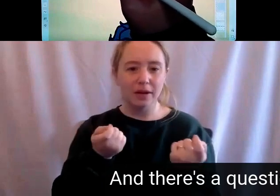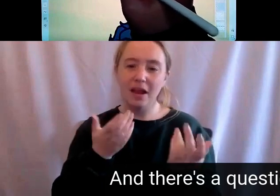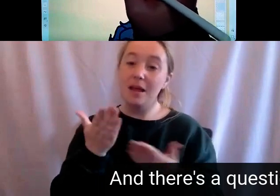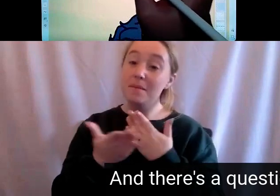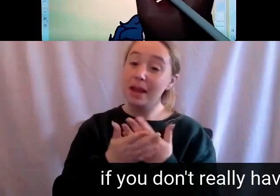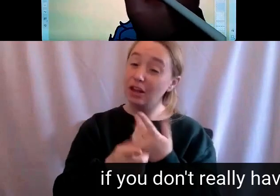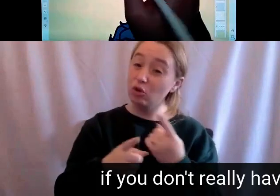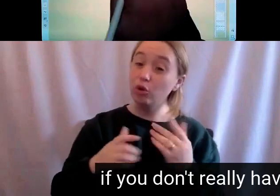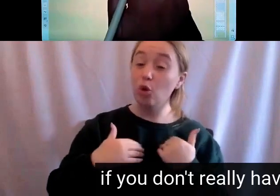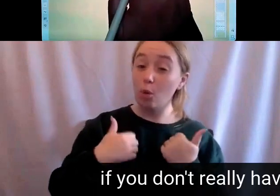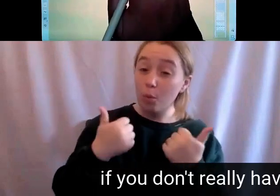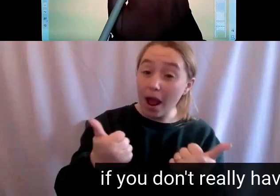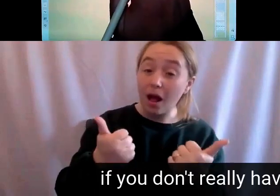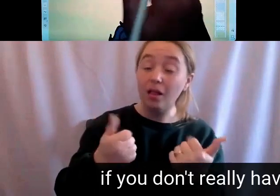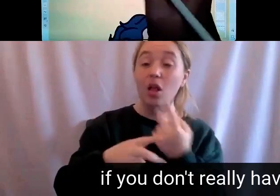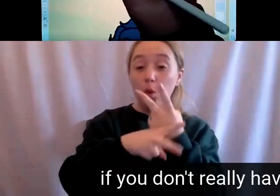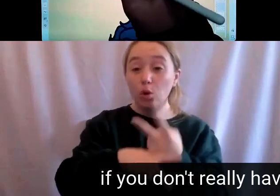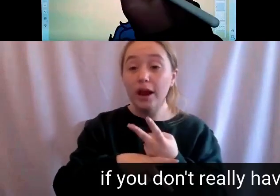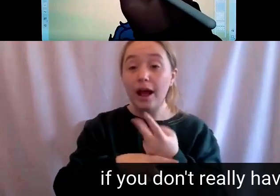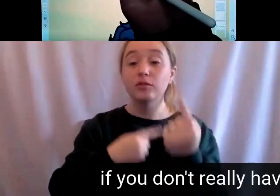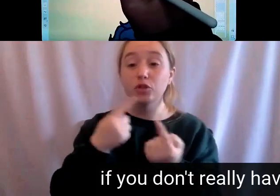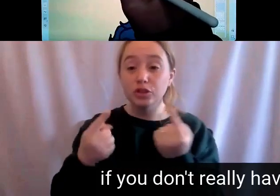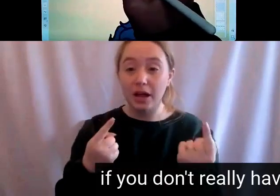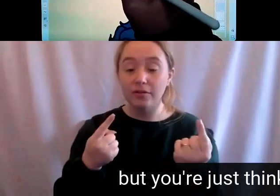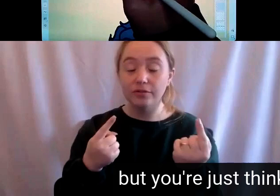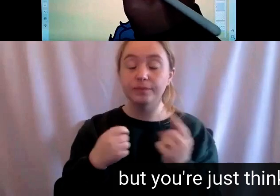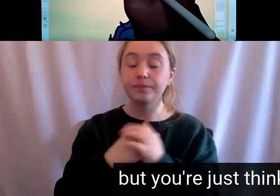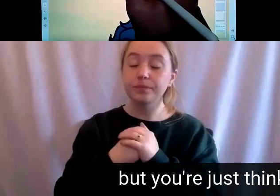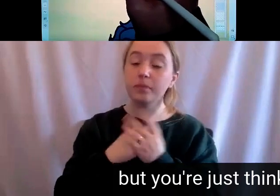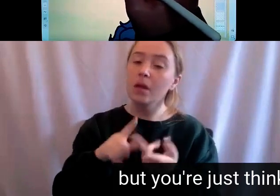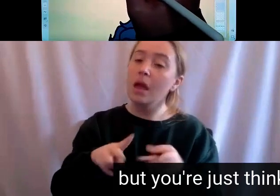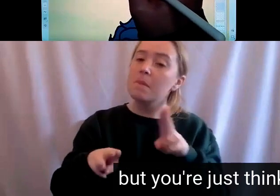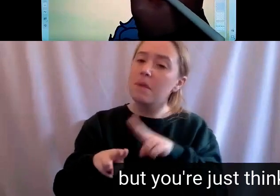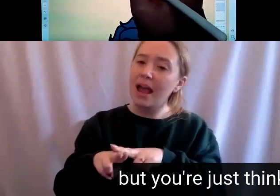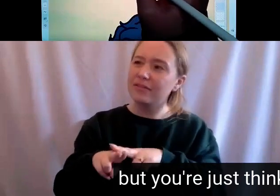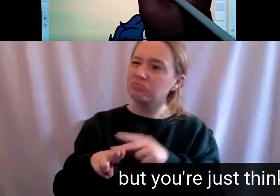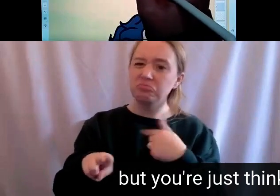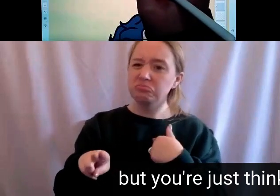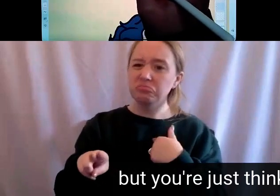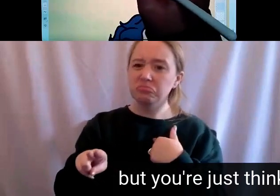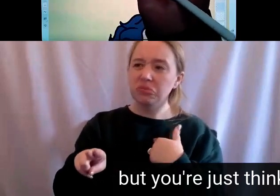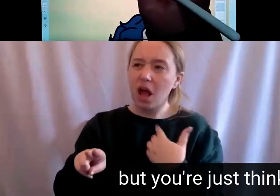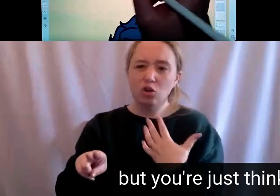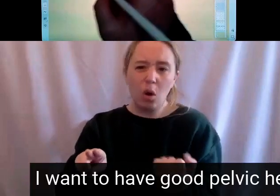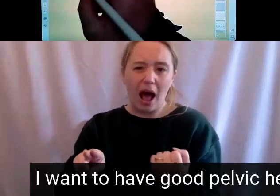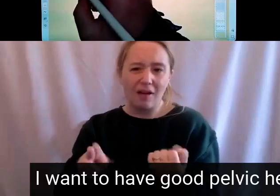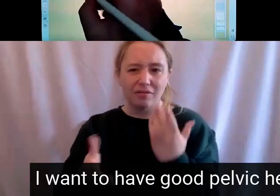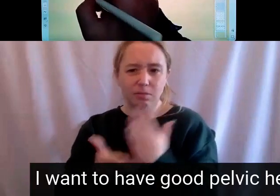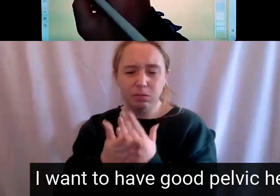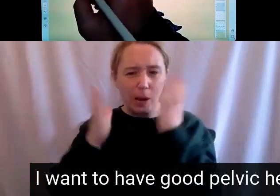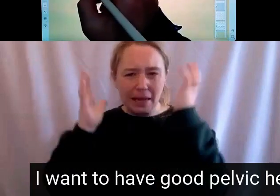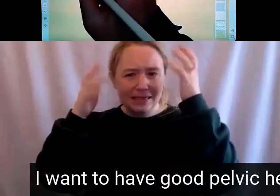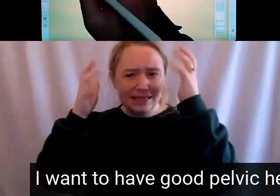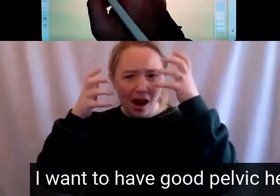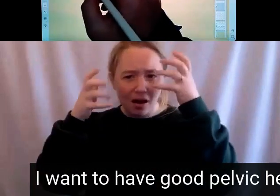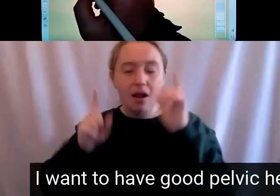asking about, if you don't really have particular concerns, but you're just thinking, I've had a baby, I want